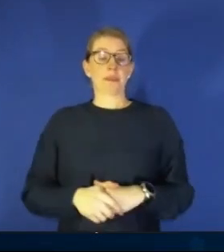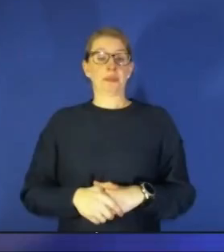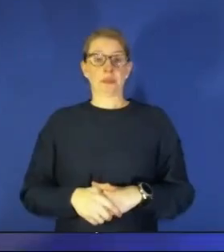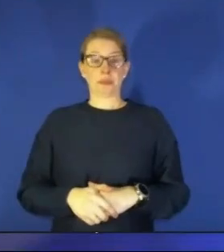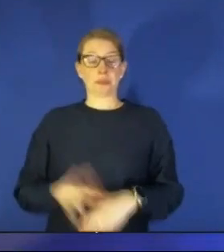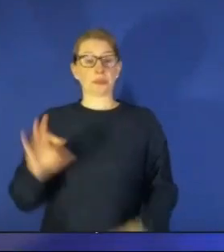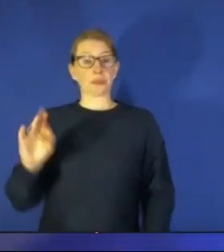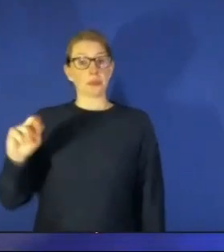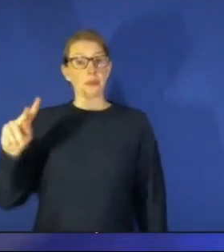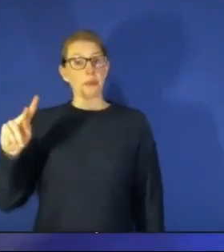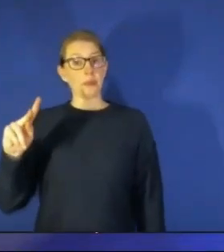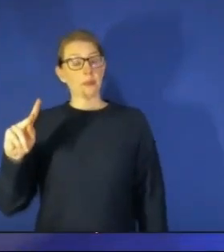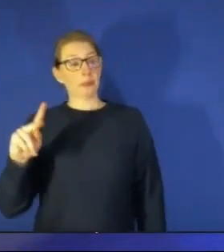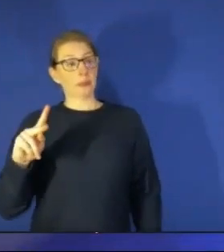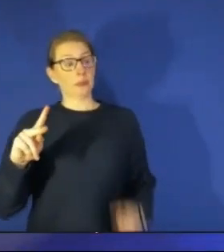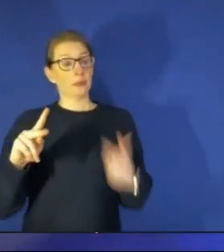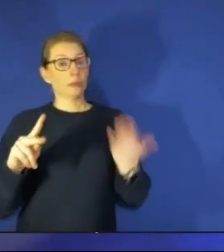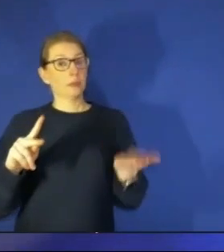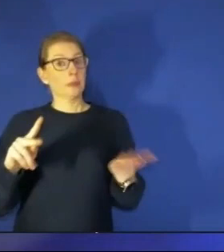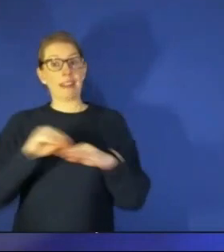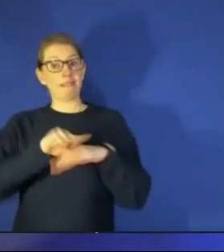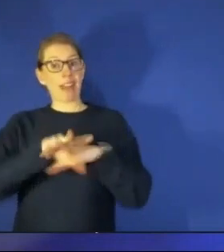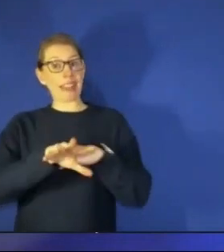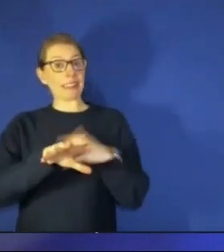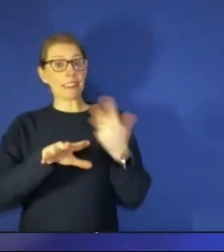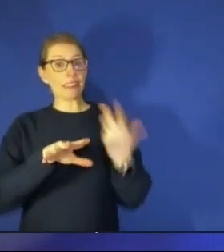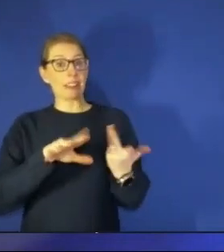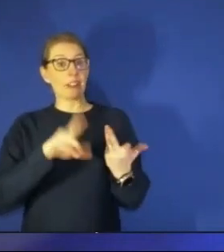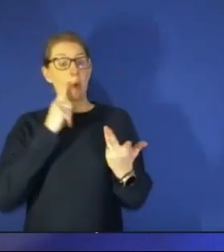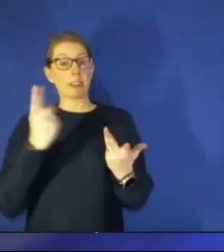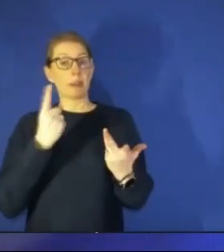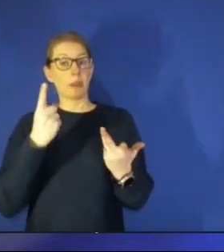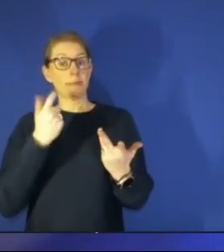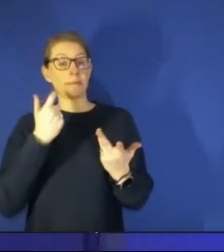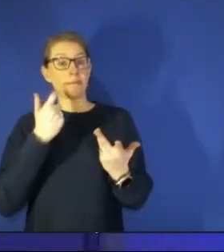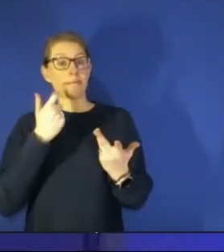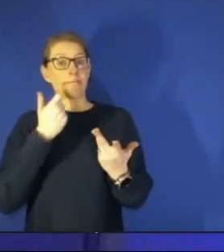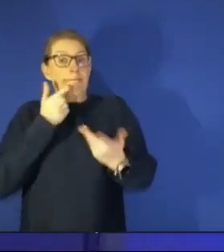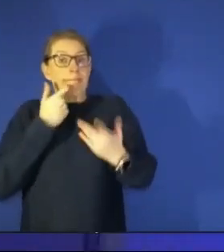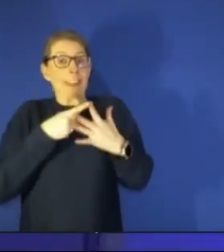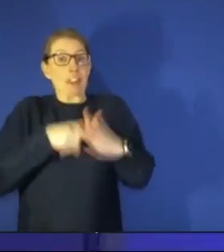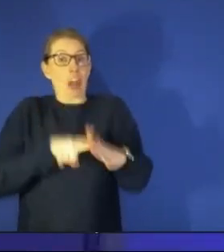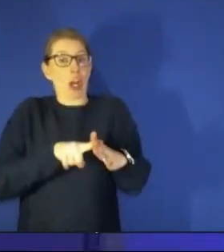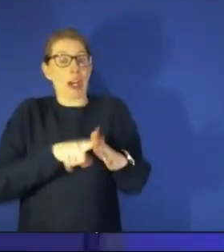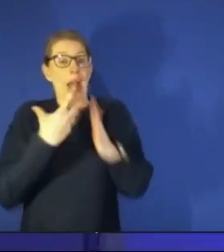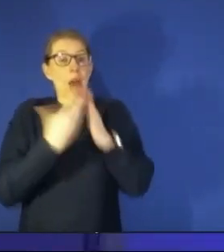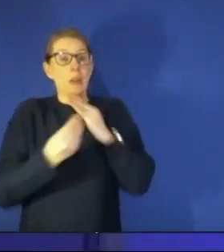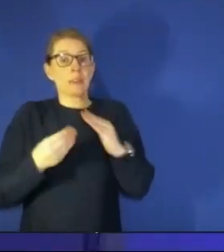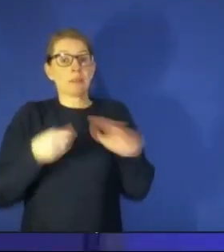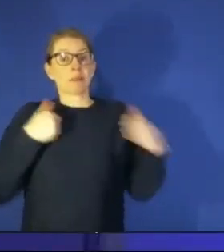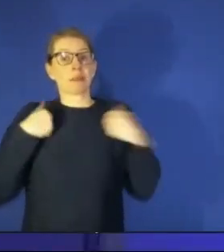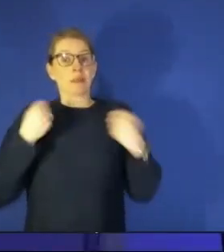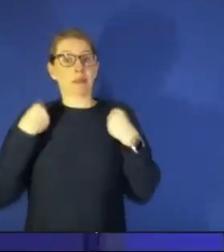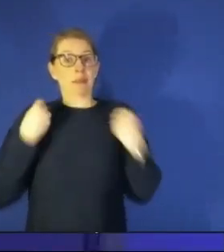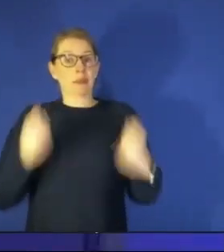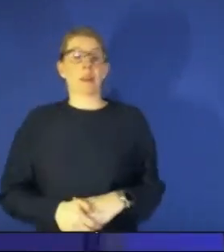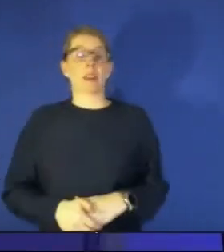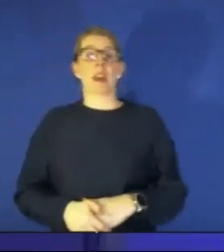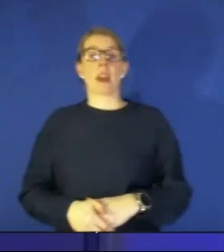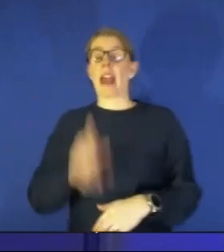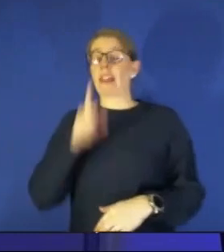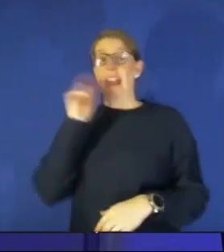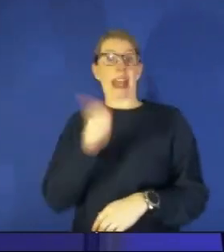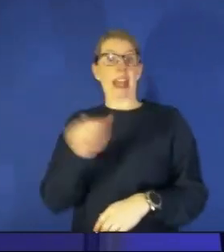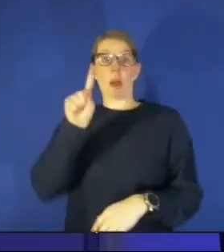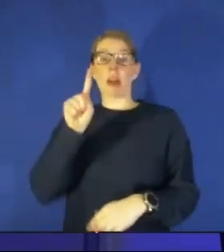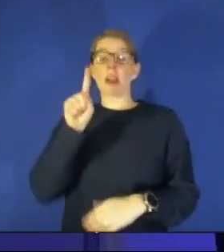do it. So what advice would you have for someone trying to just start and get out there? Well, I think it's like anybody. Number one, you better check with your